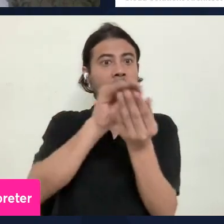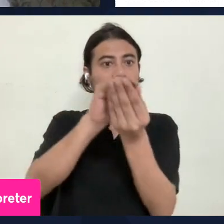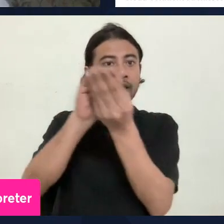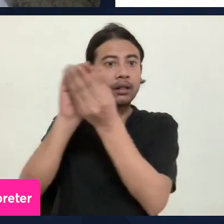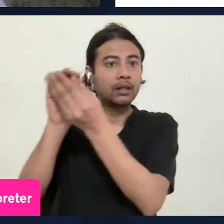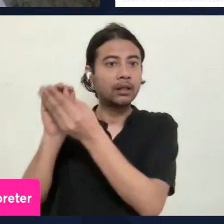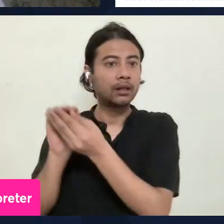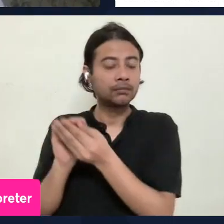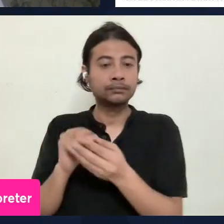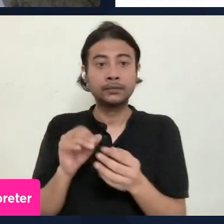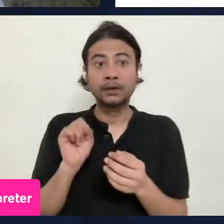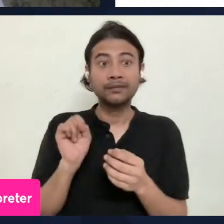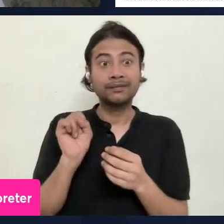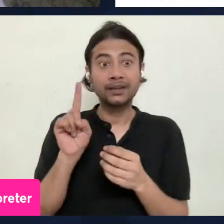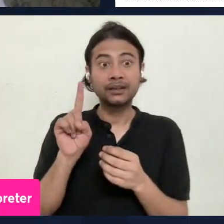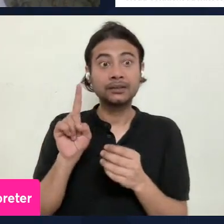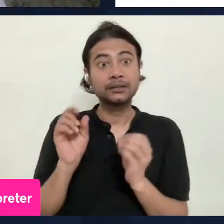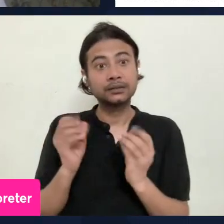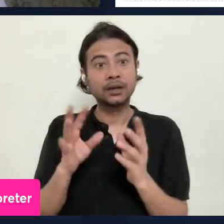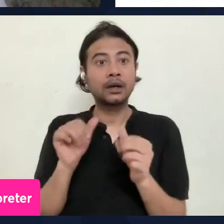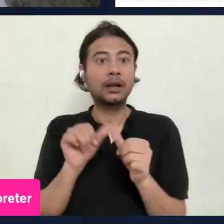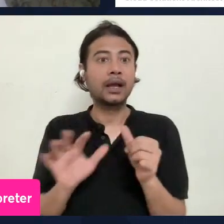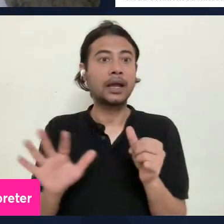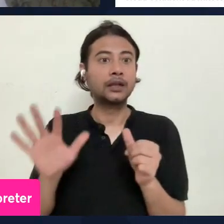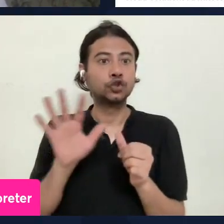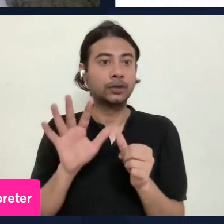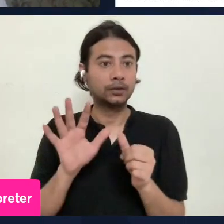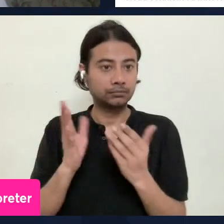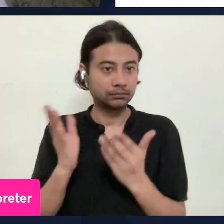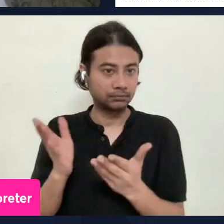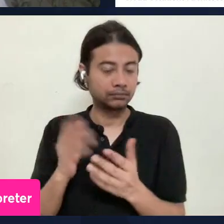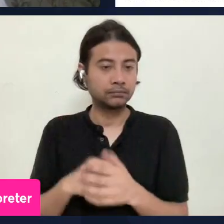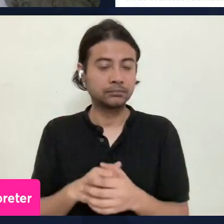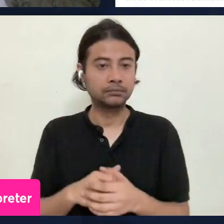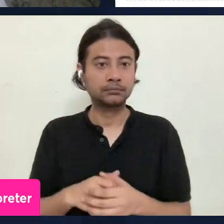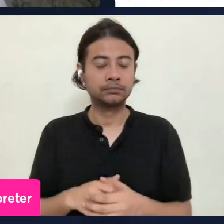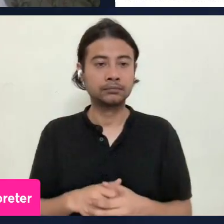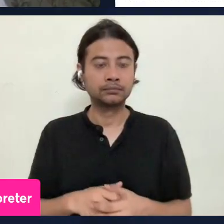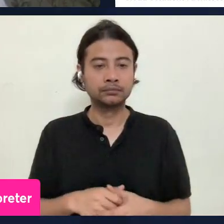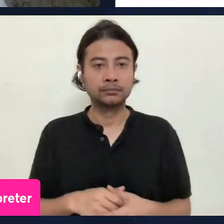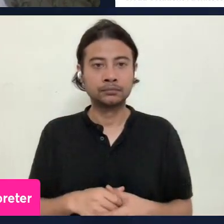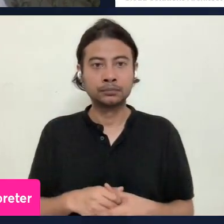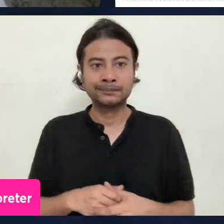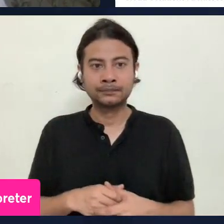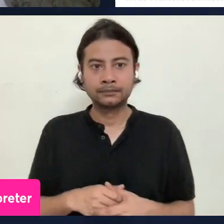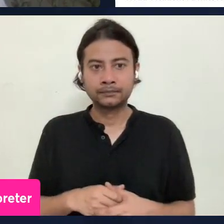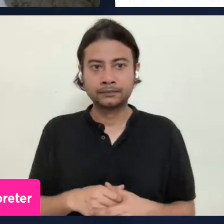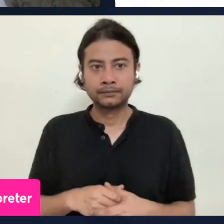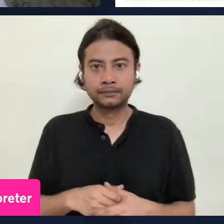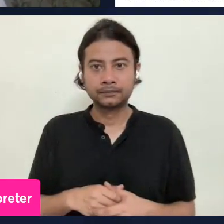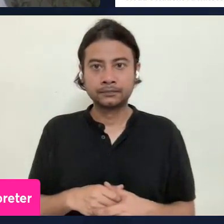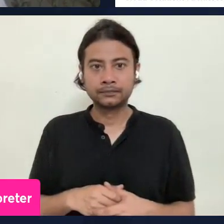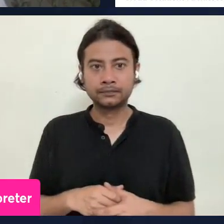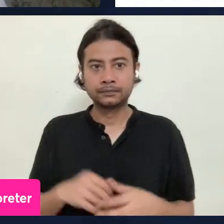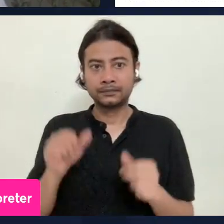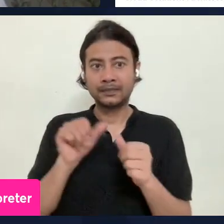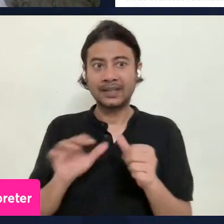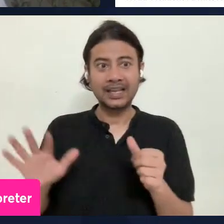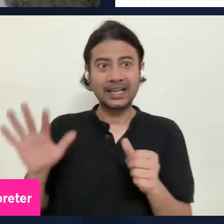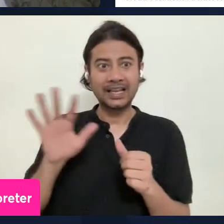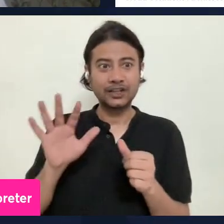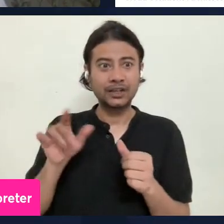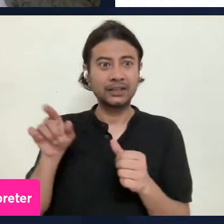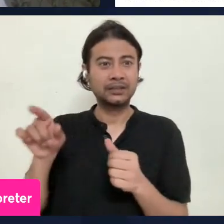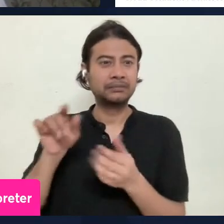Asia. The Asia migration, so the Asia install was one of the smallest. I think it was around